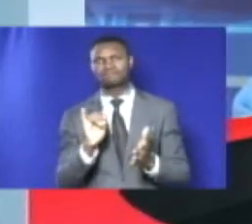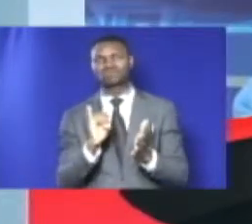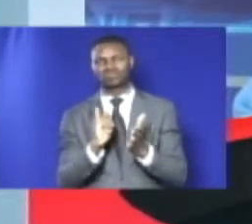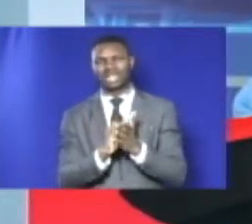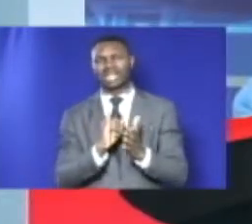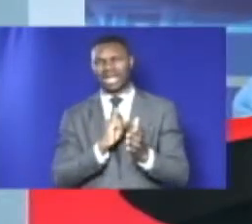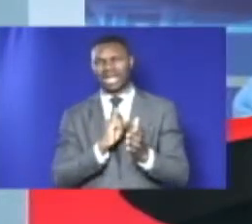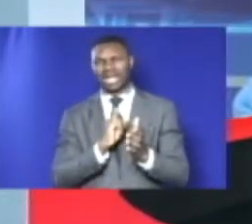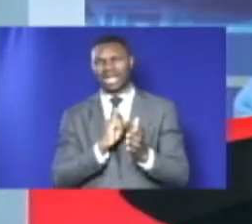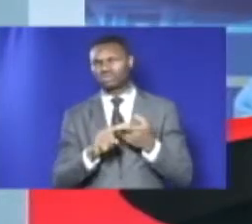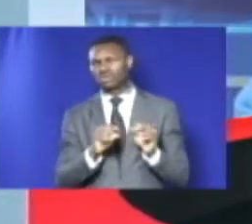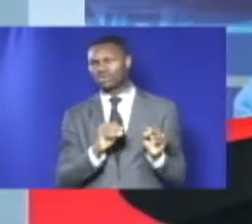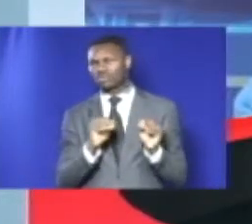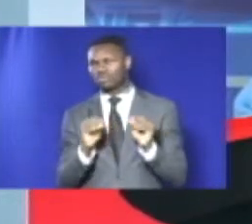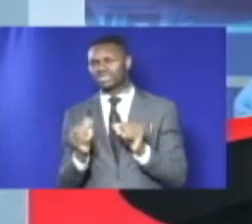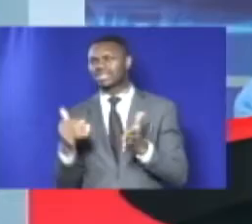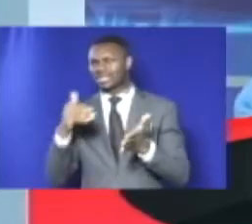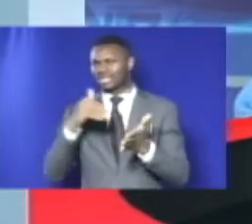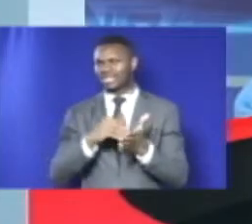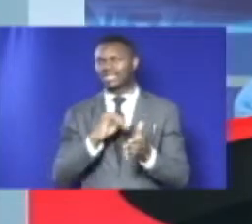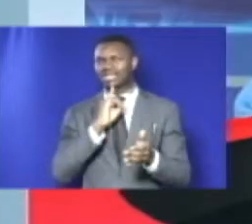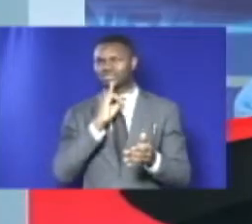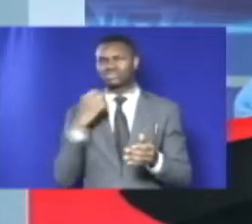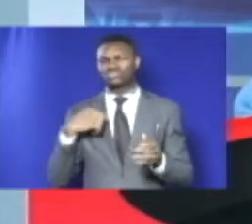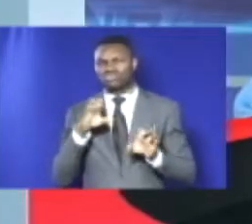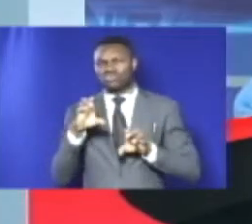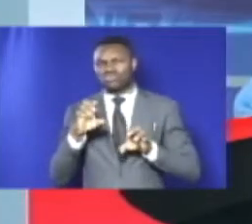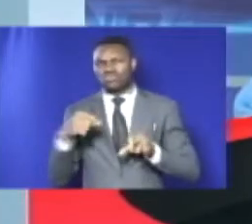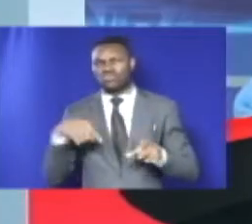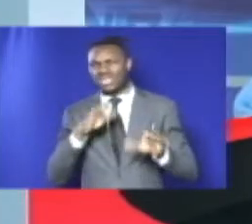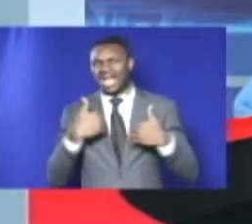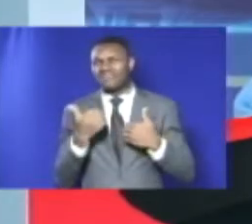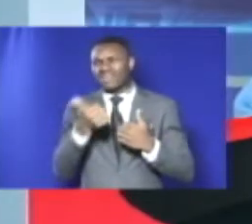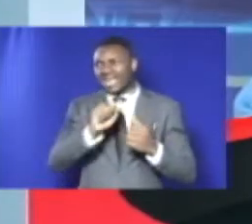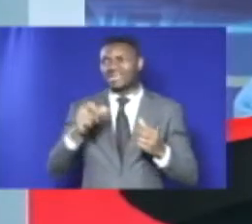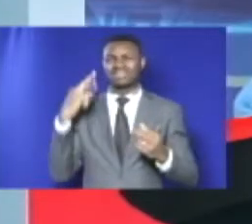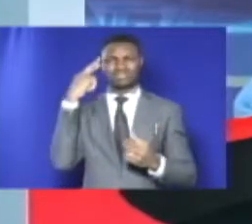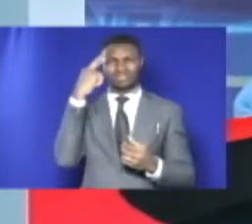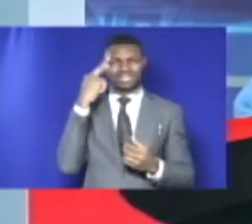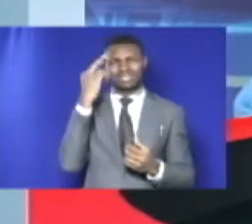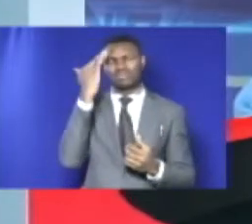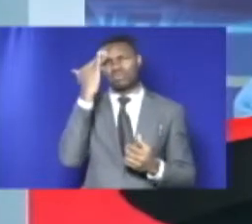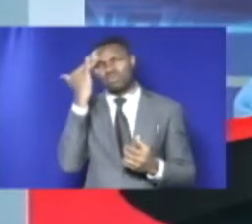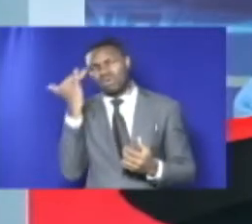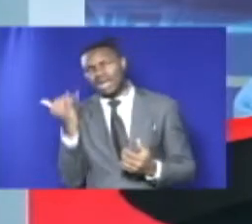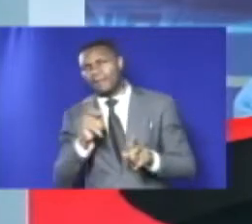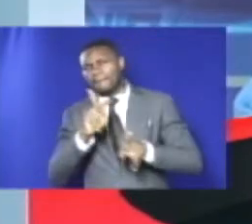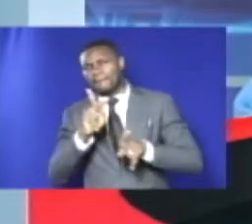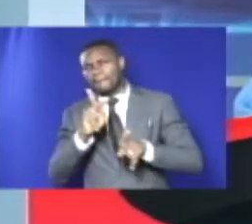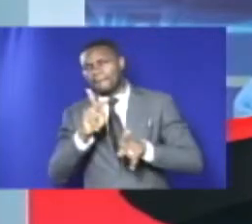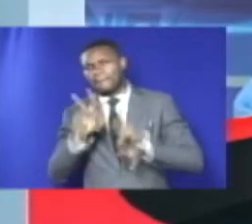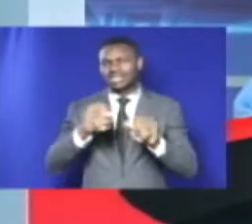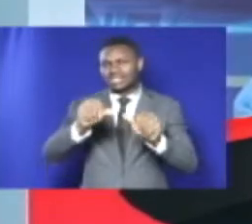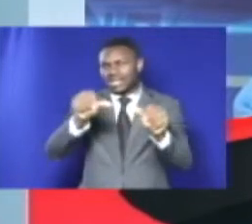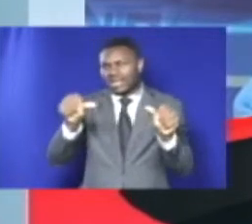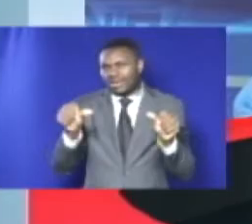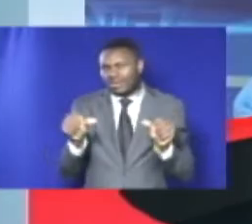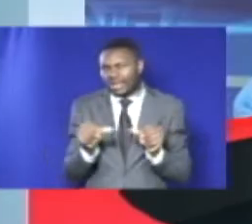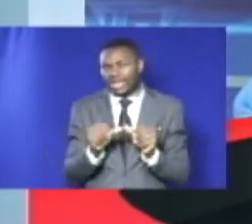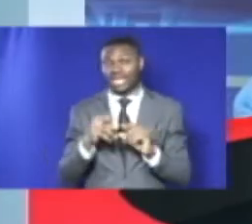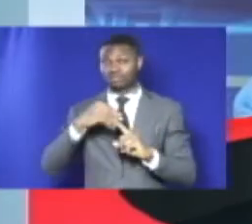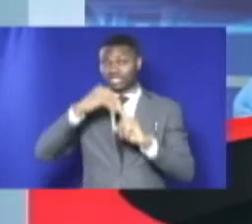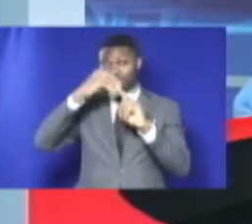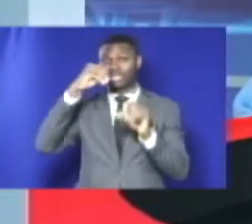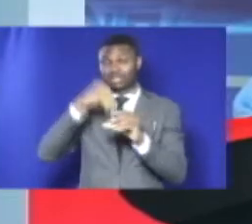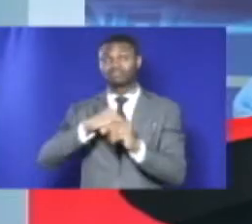way. Is there any reason there for people in these tropics, especially Nigeria, to mark this day, since there are so much